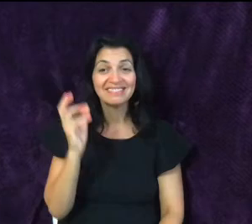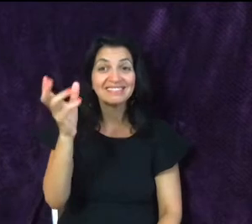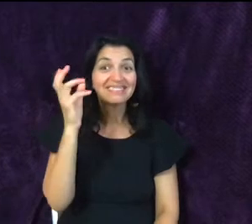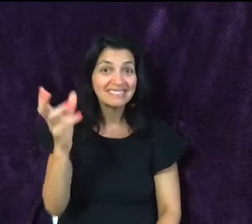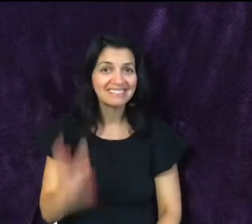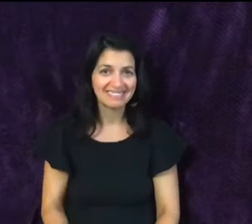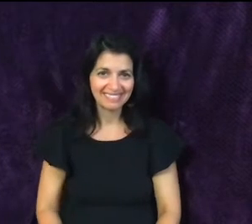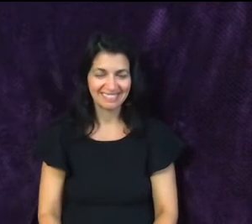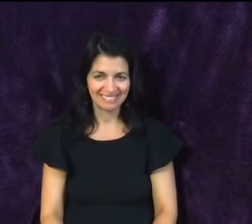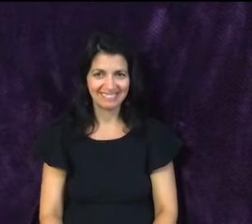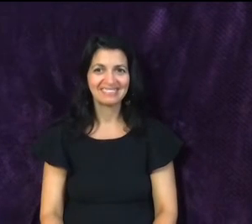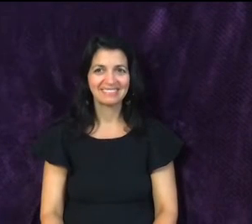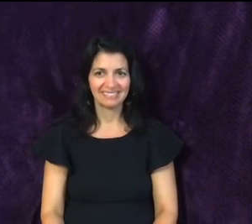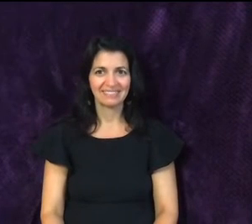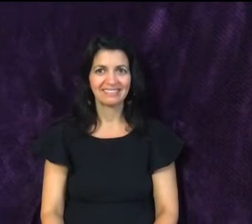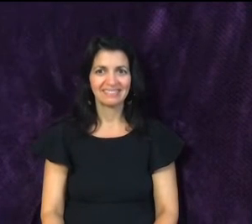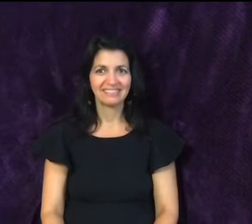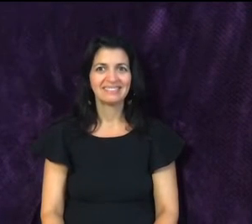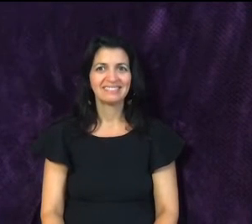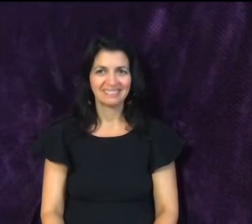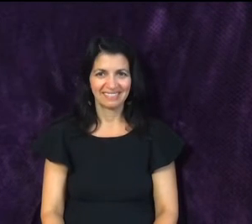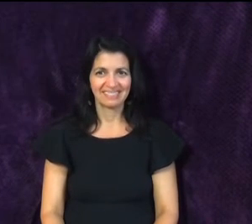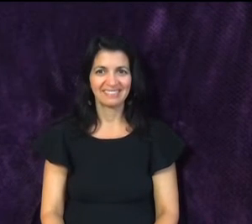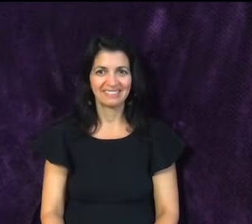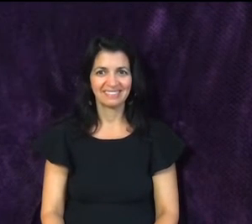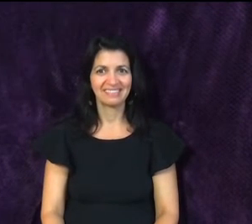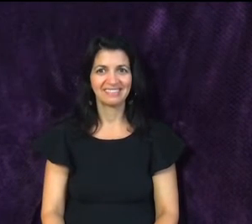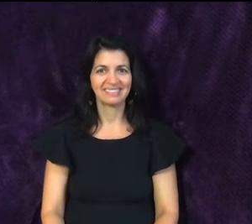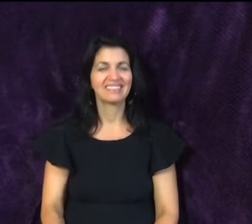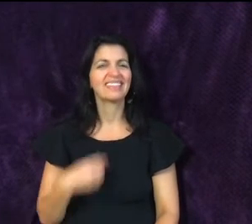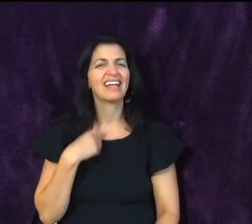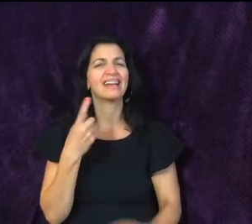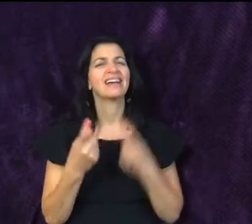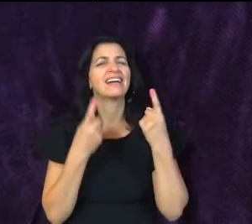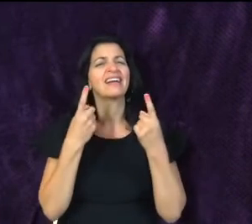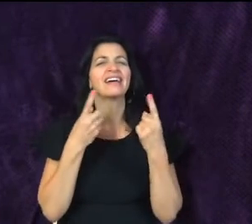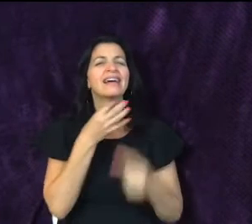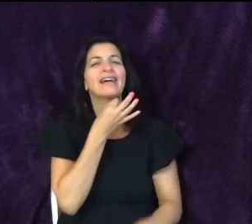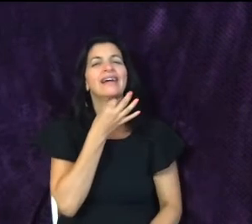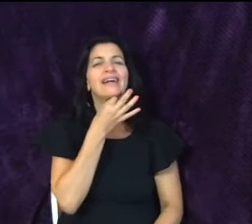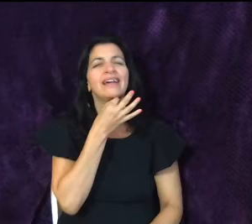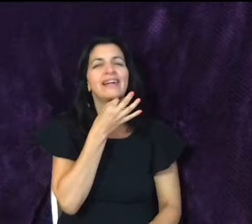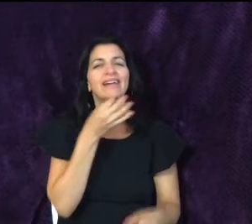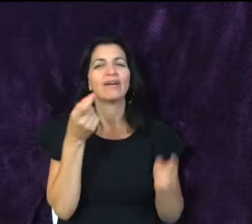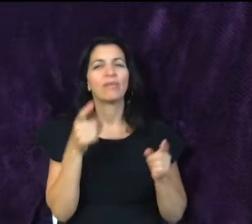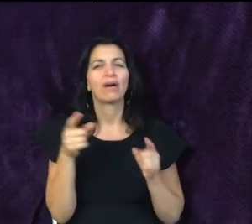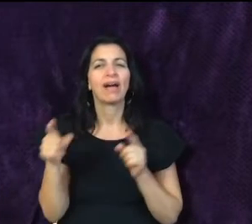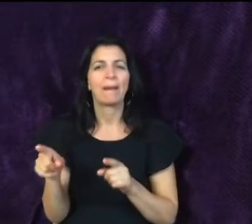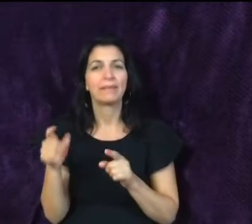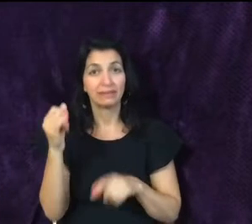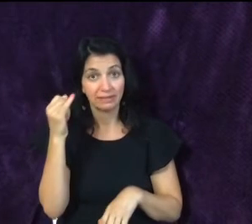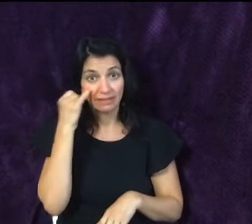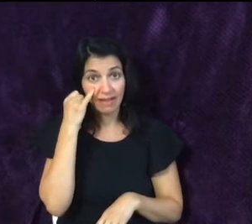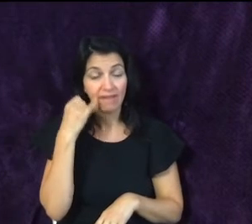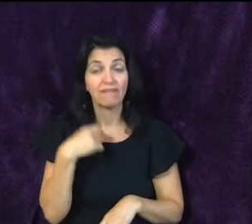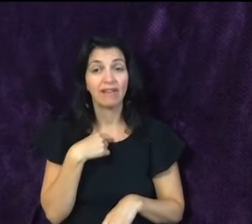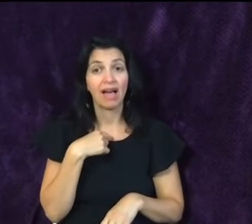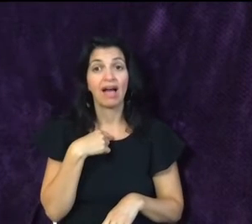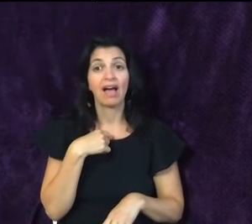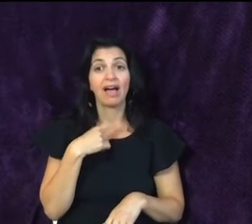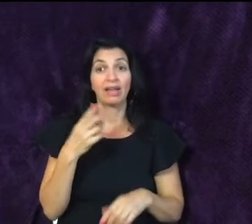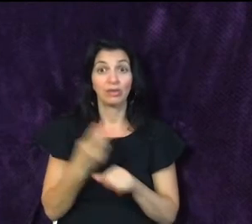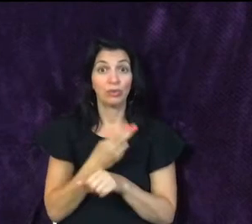Ooh, this has some ridges here, so I wonder what happens if I take a popsicle stick and see if I can play